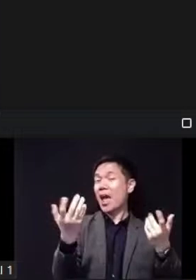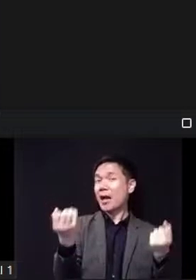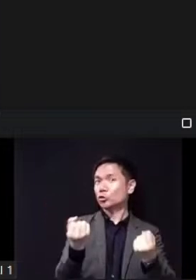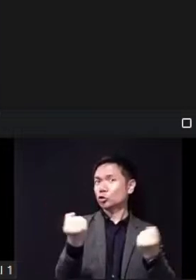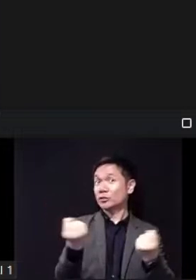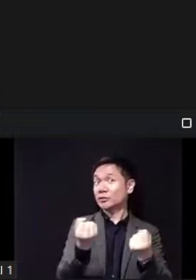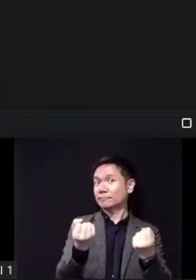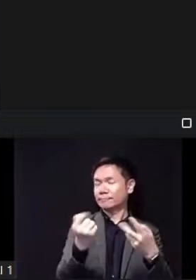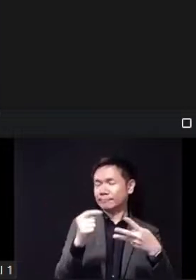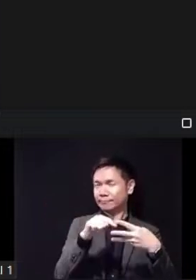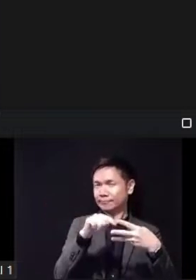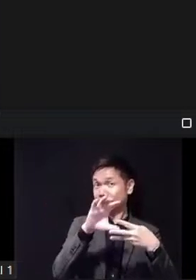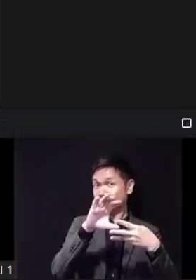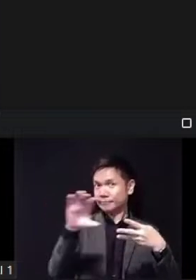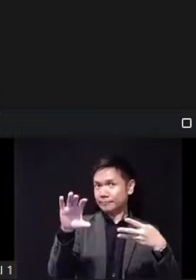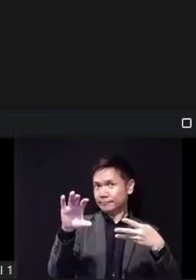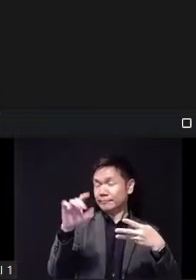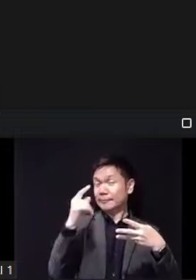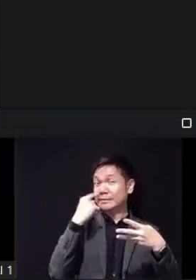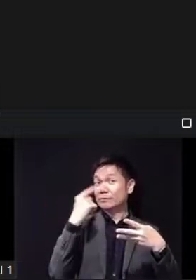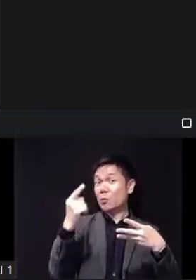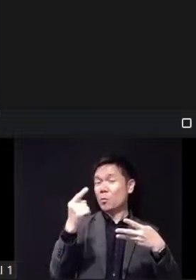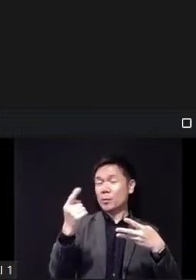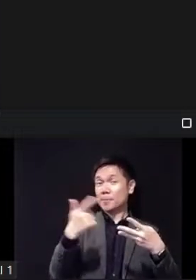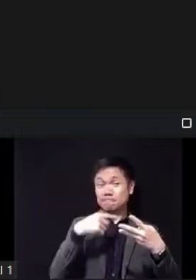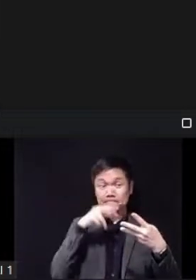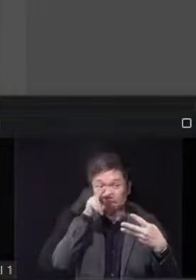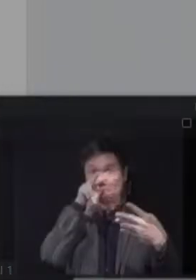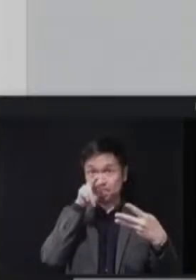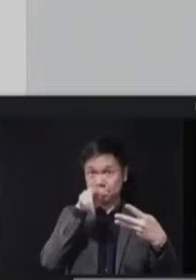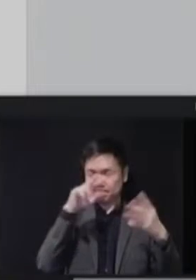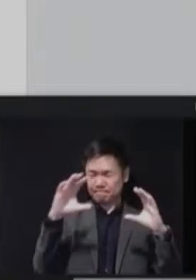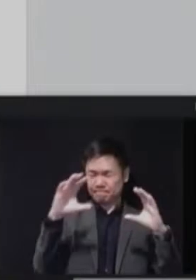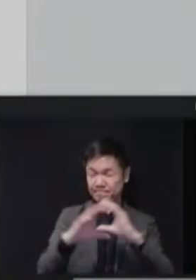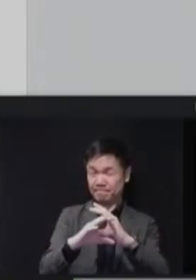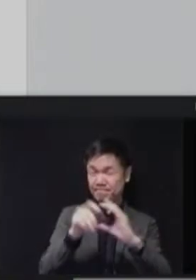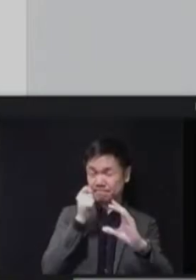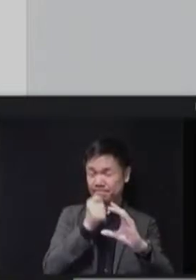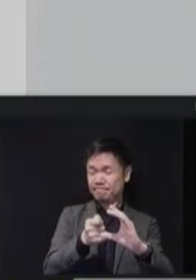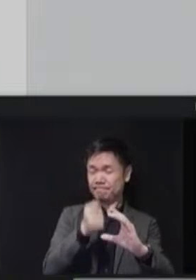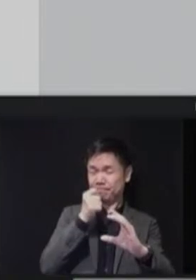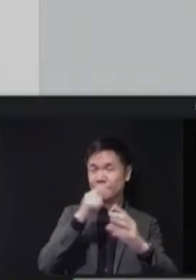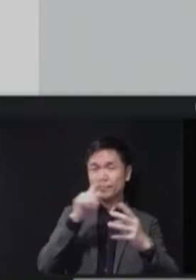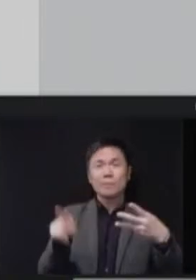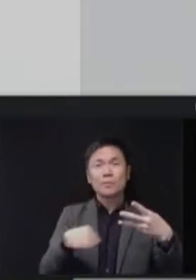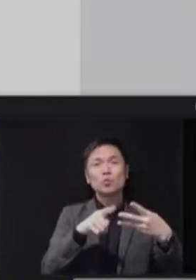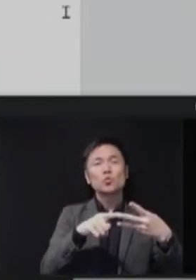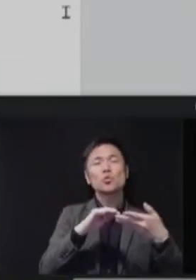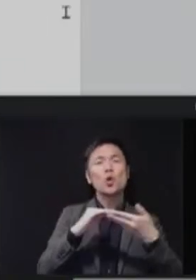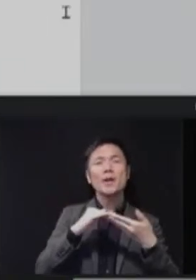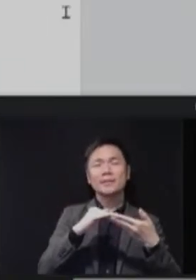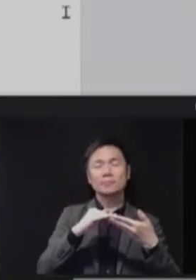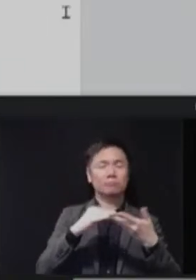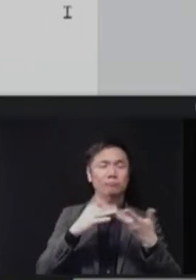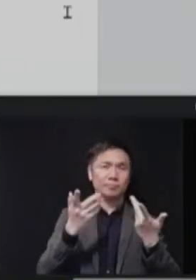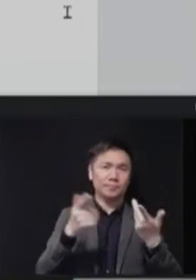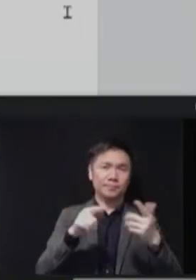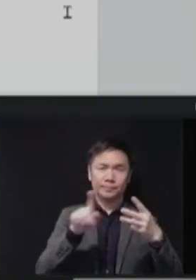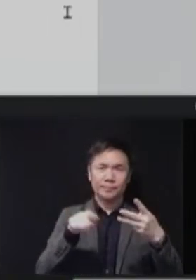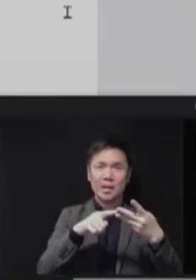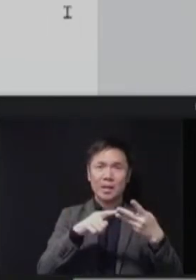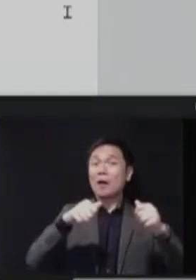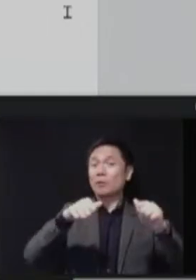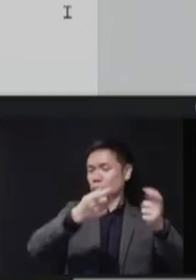by the Commission are brought to its attention. Number 2, organization. And number 3, a